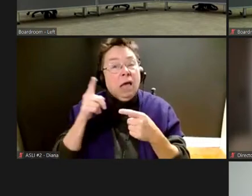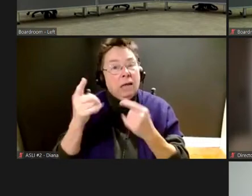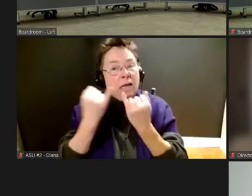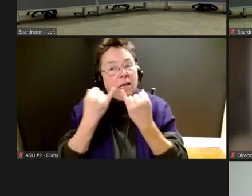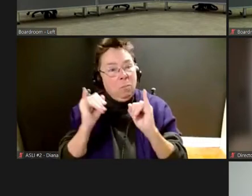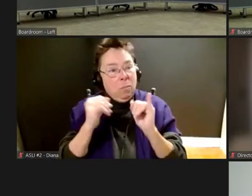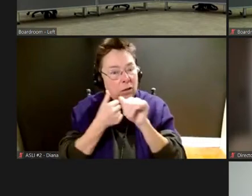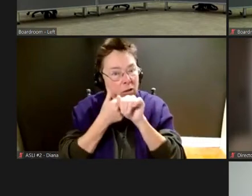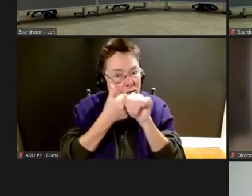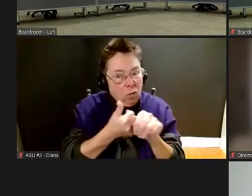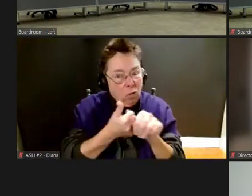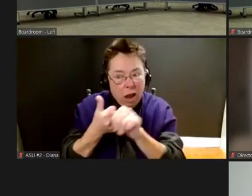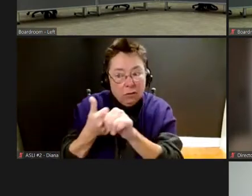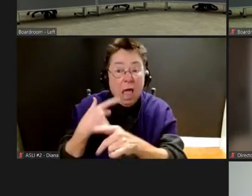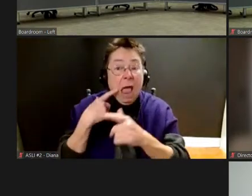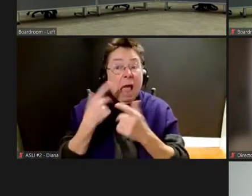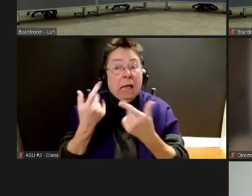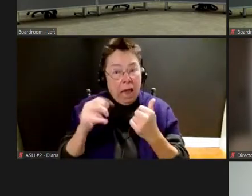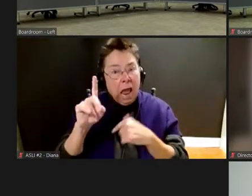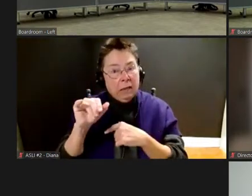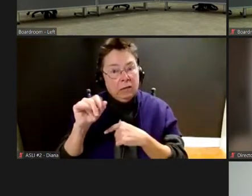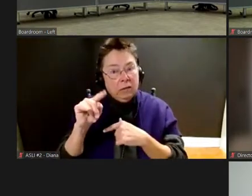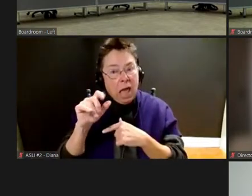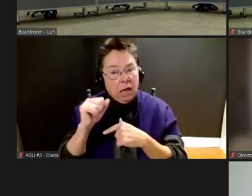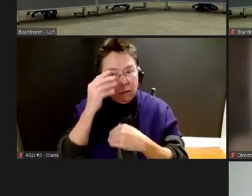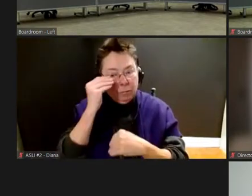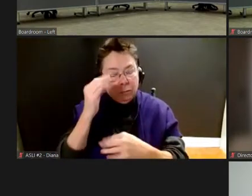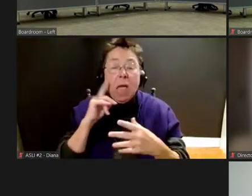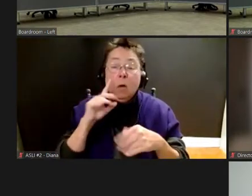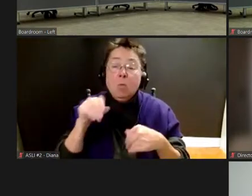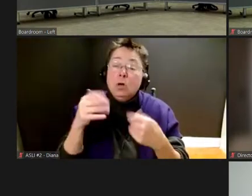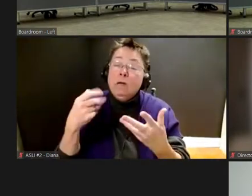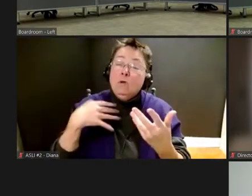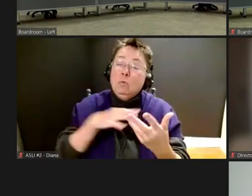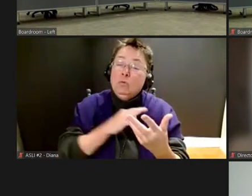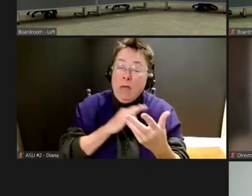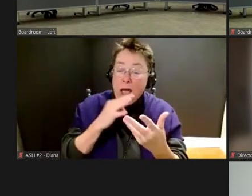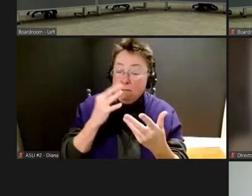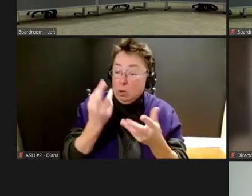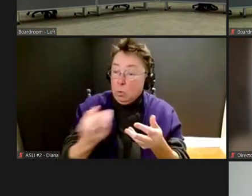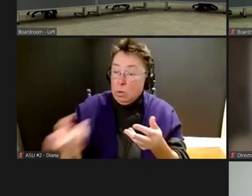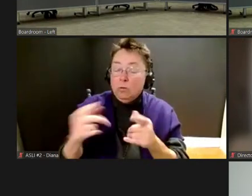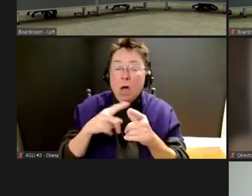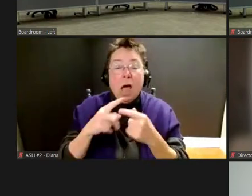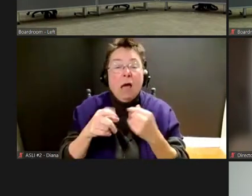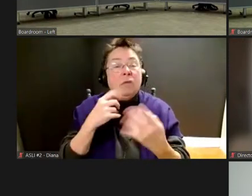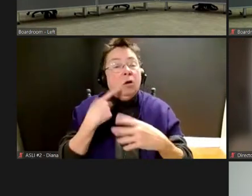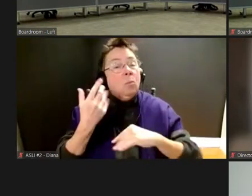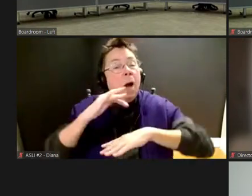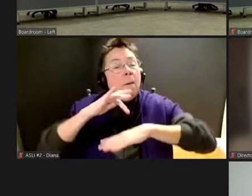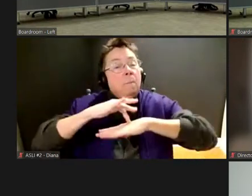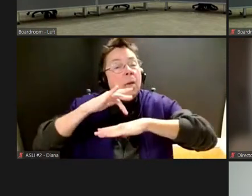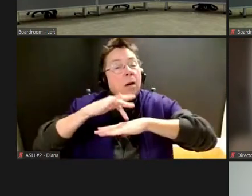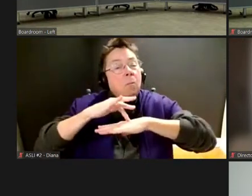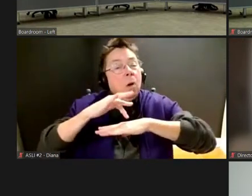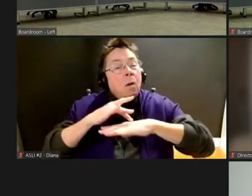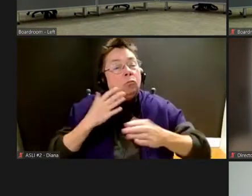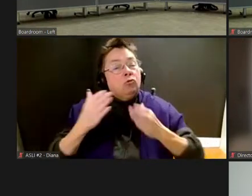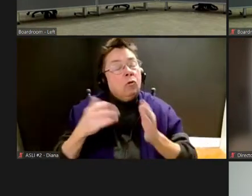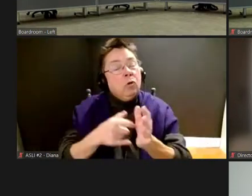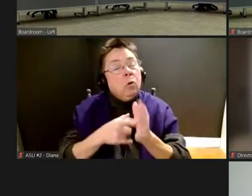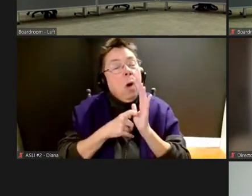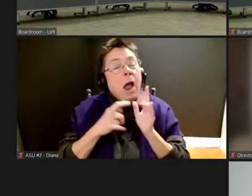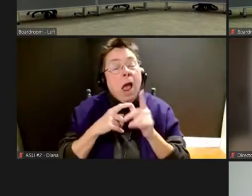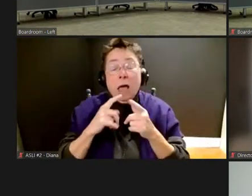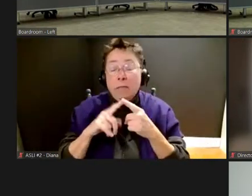has actionable data for you. It'll give you staffing resources and advise you on minimum service requirements. And it'll remind you that at